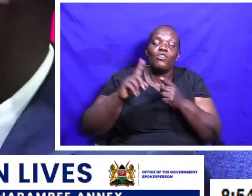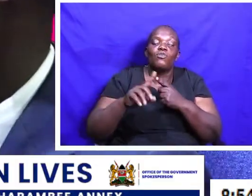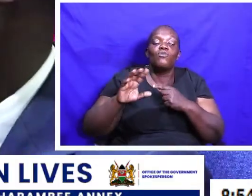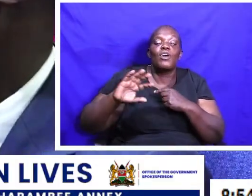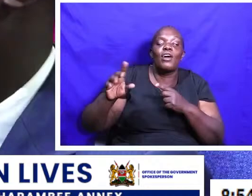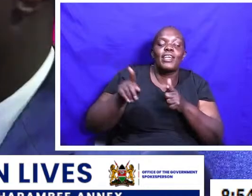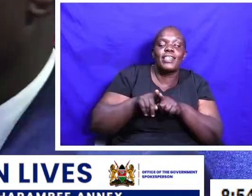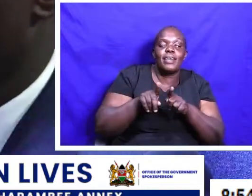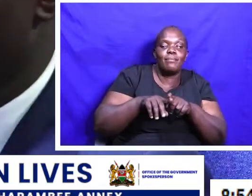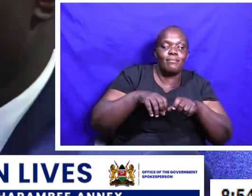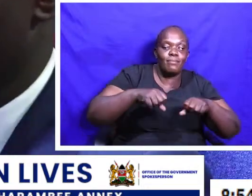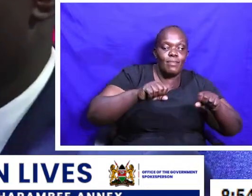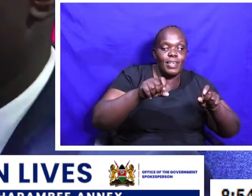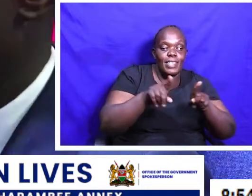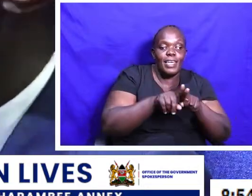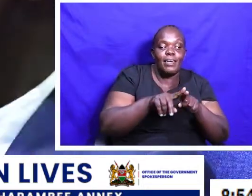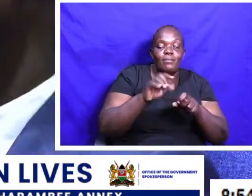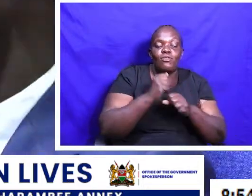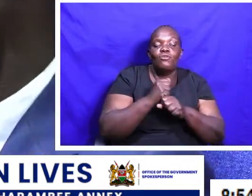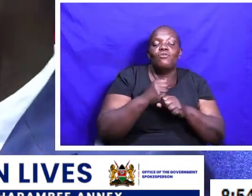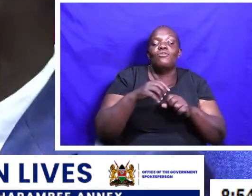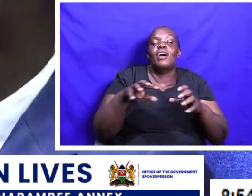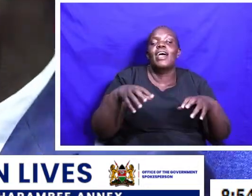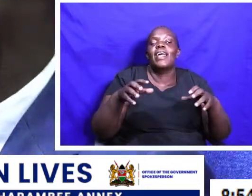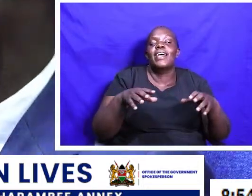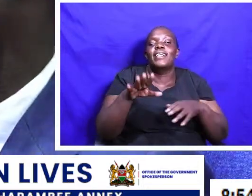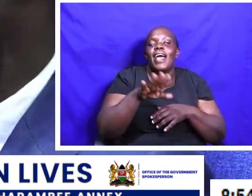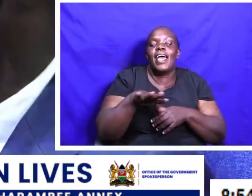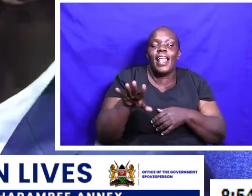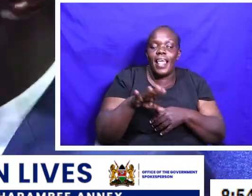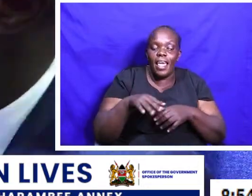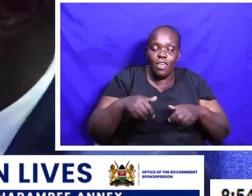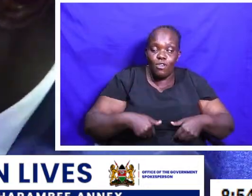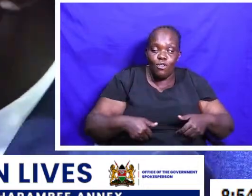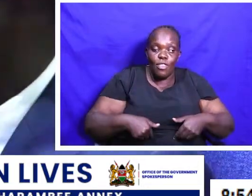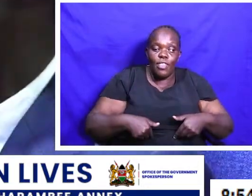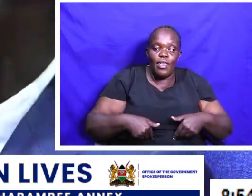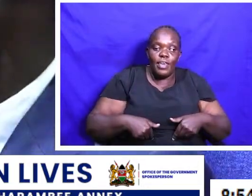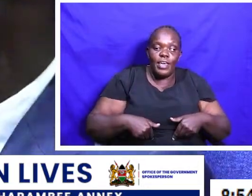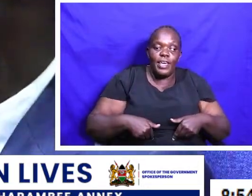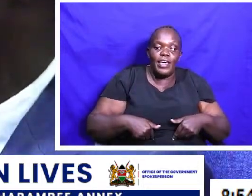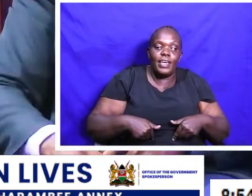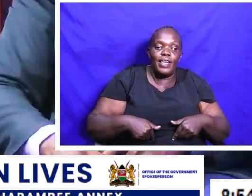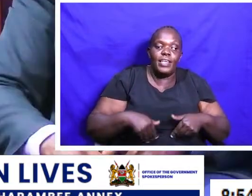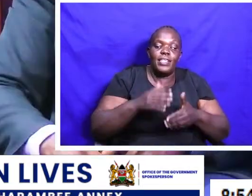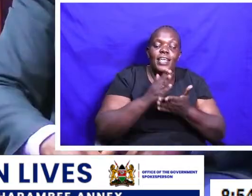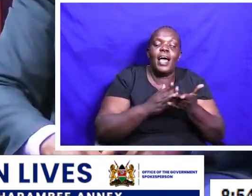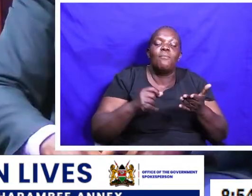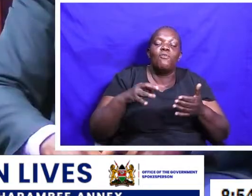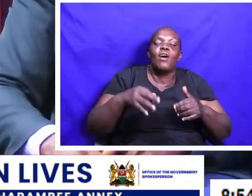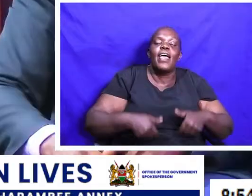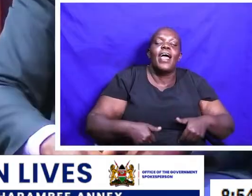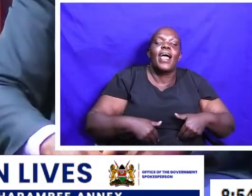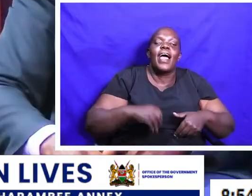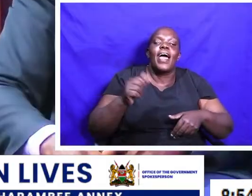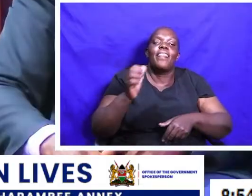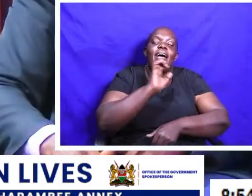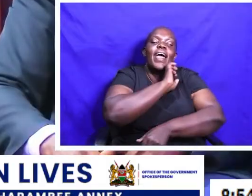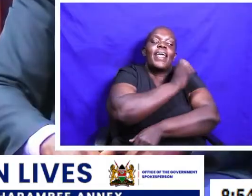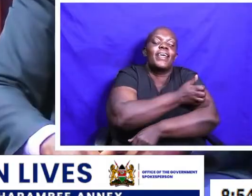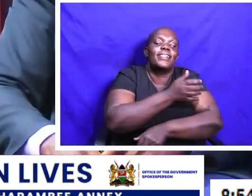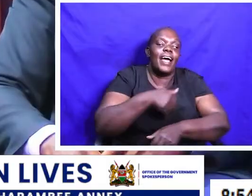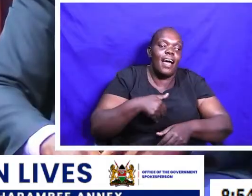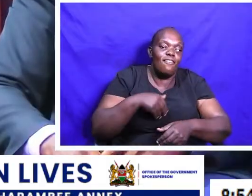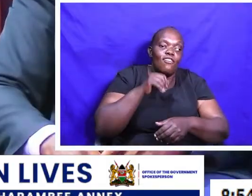to county. You know, the Boda sector is a tricky sector. It involves youth. Some who are young and